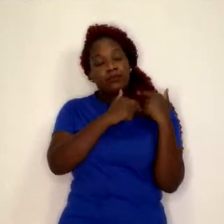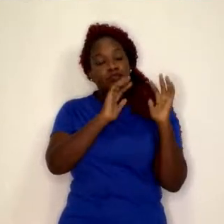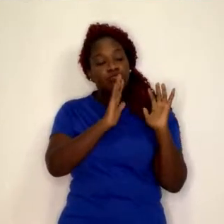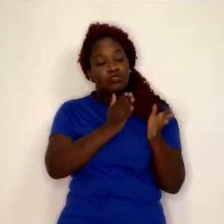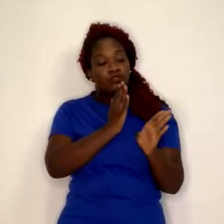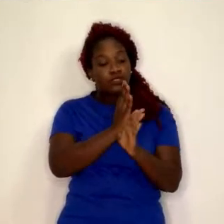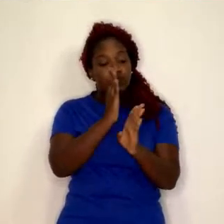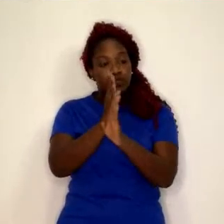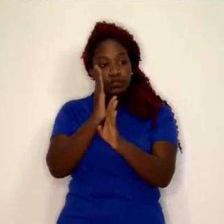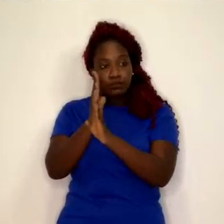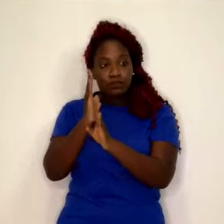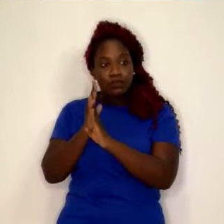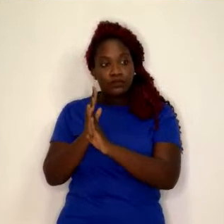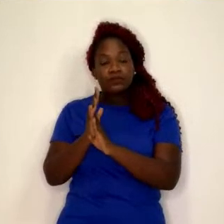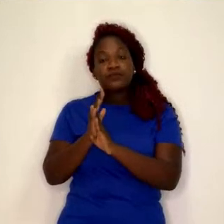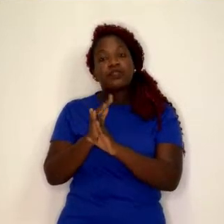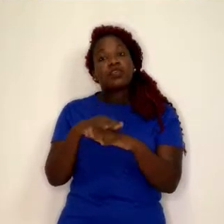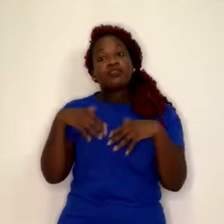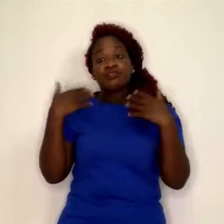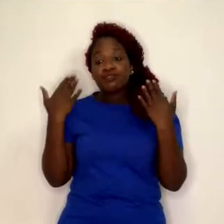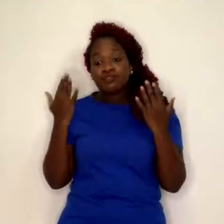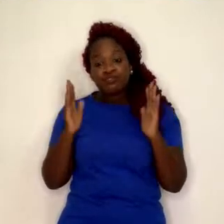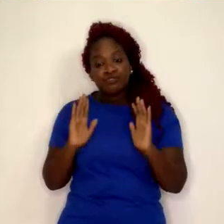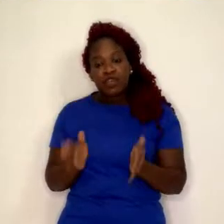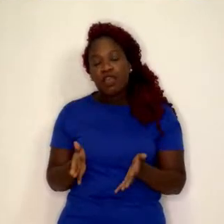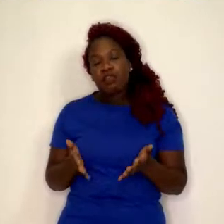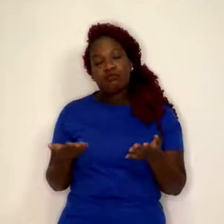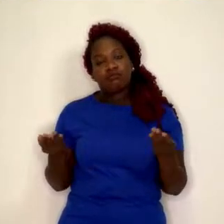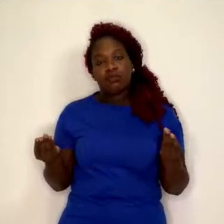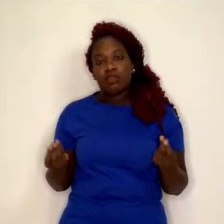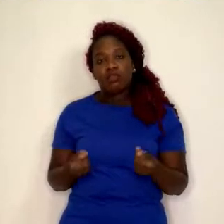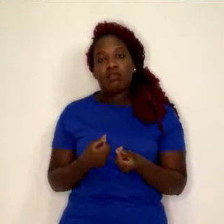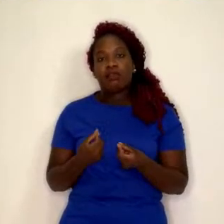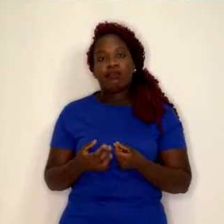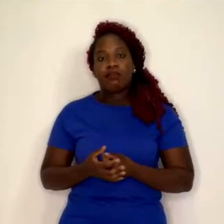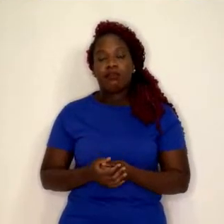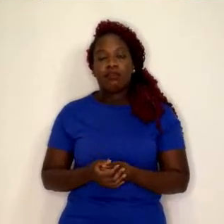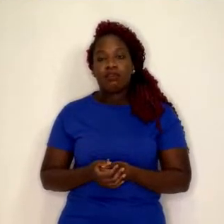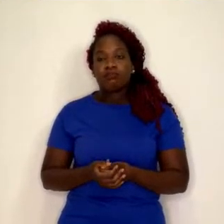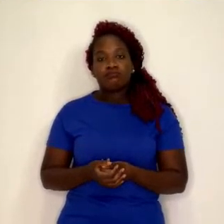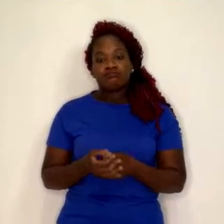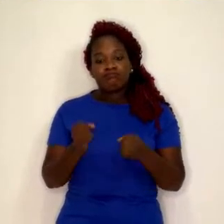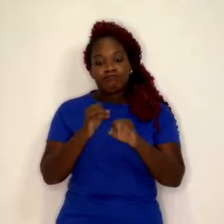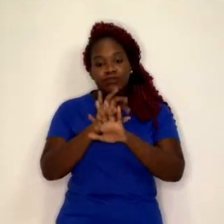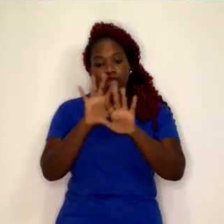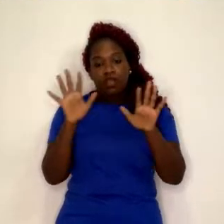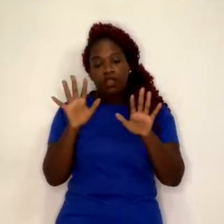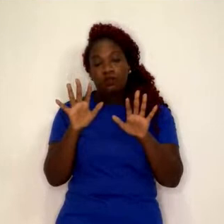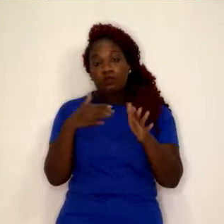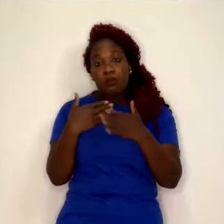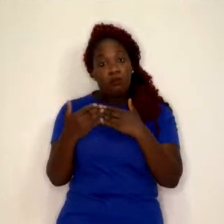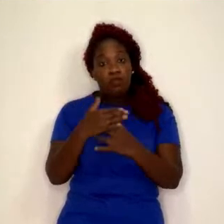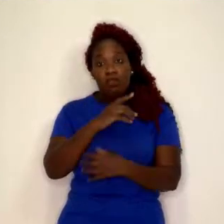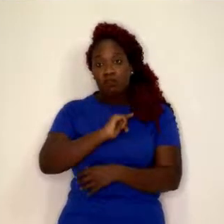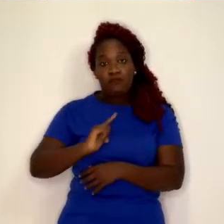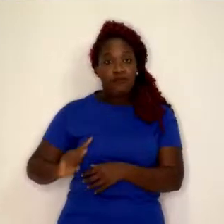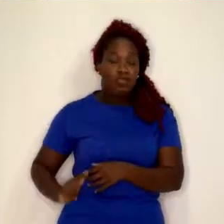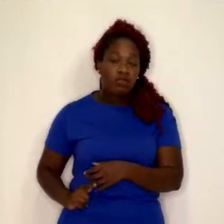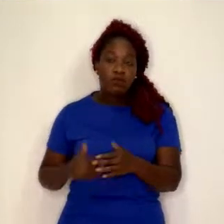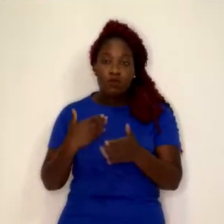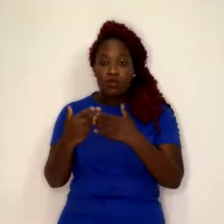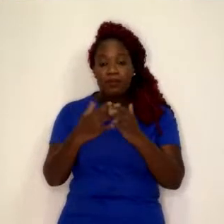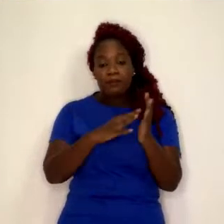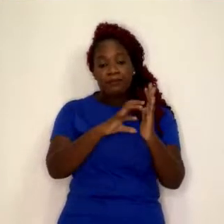that the crimes of responsibility that have been evinced should be enough to